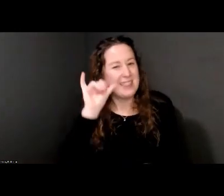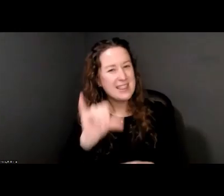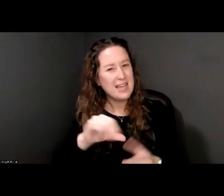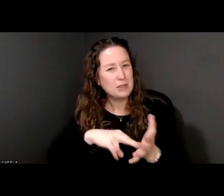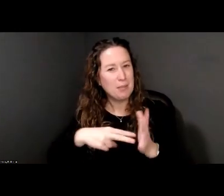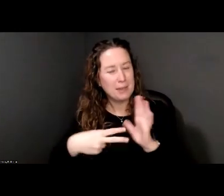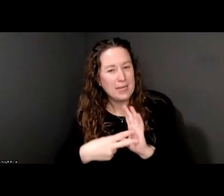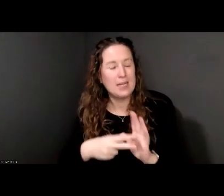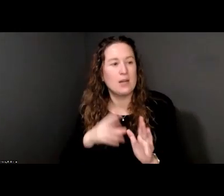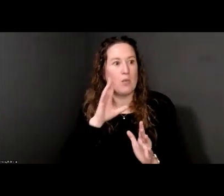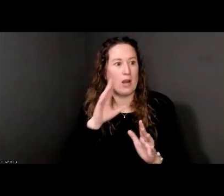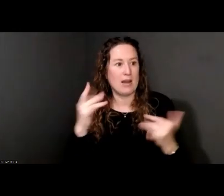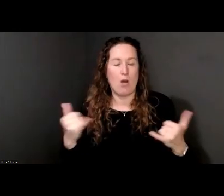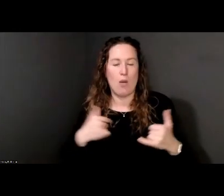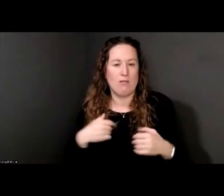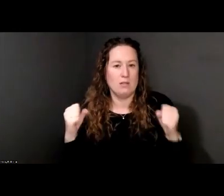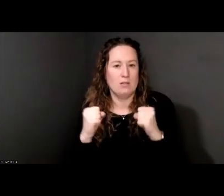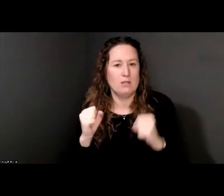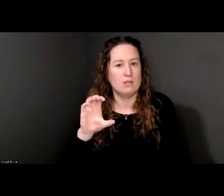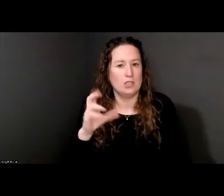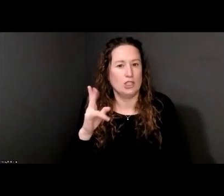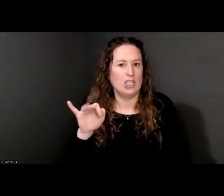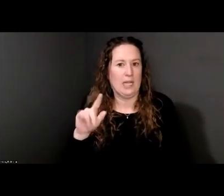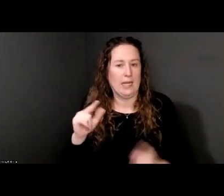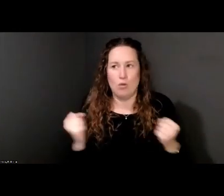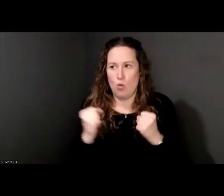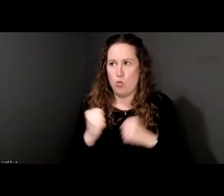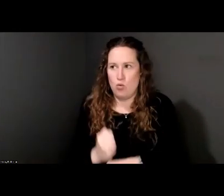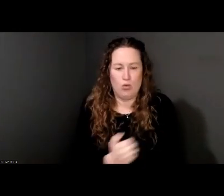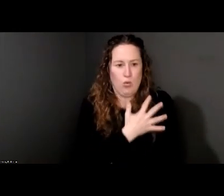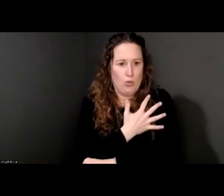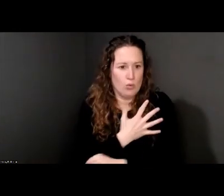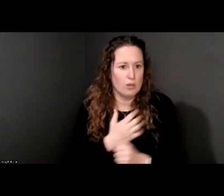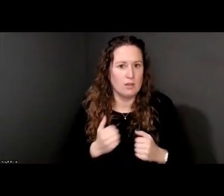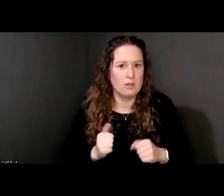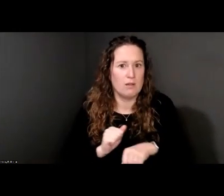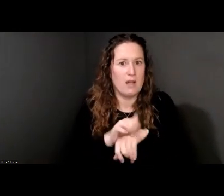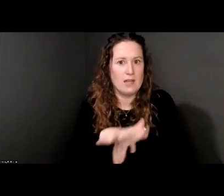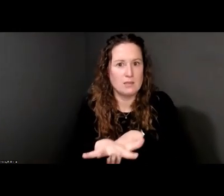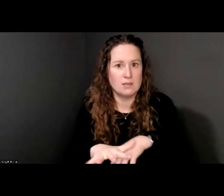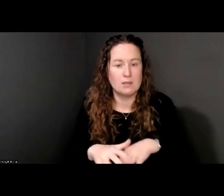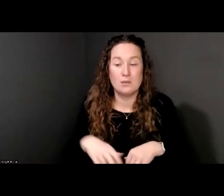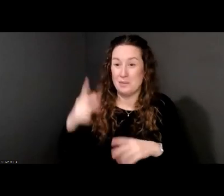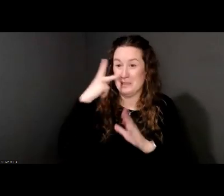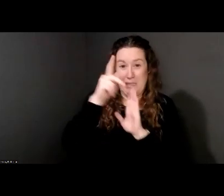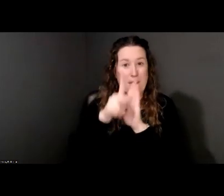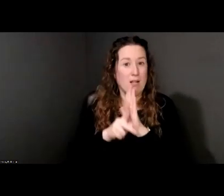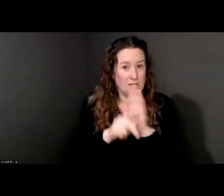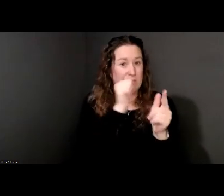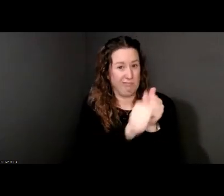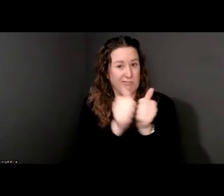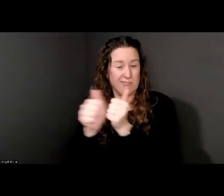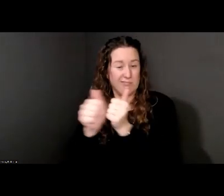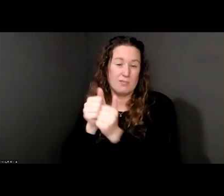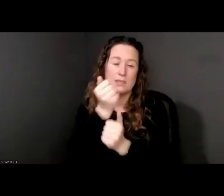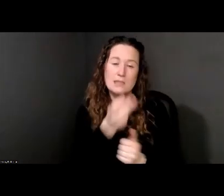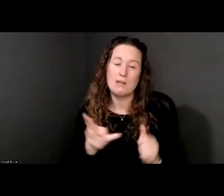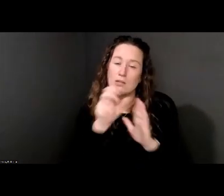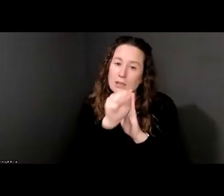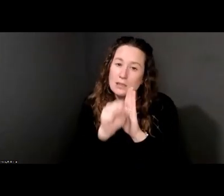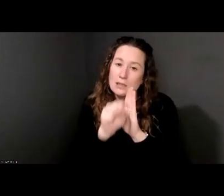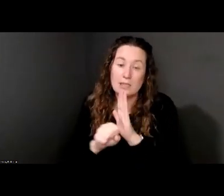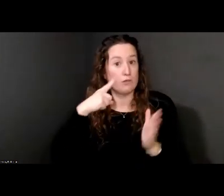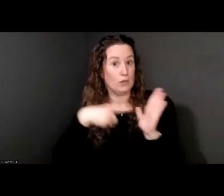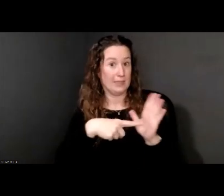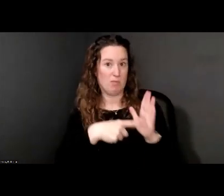that there's a chilling effect. We see this in policies passed at several states, for example, restricting the rights